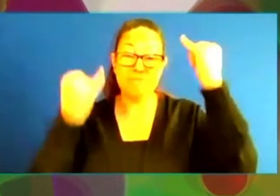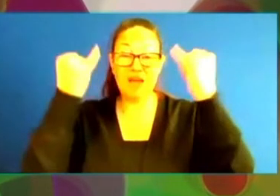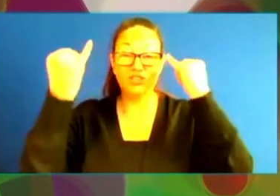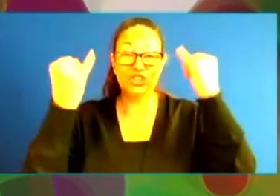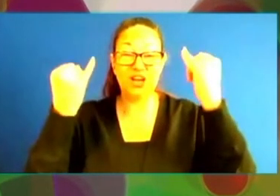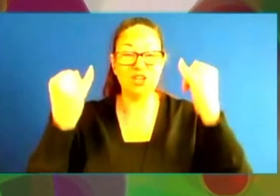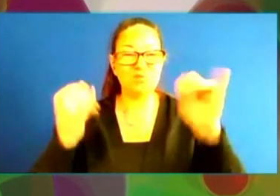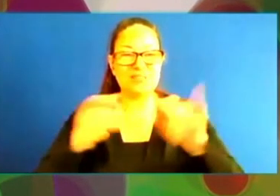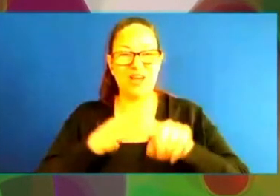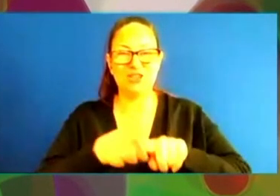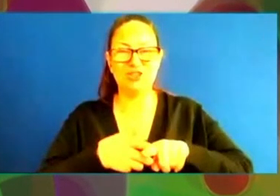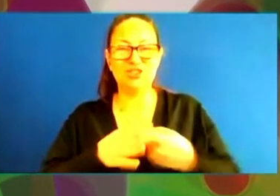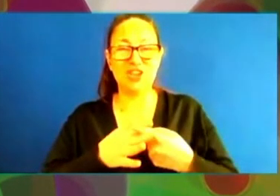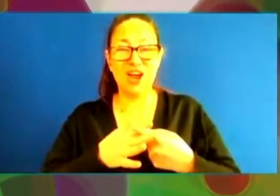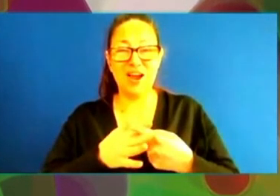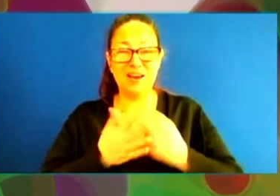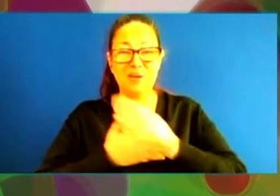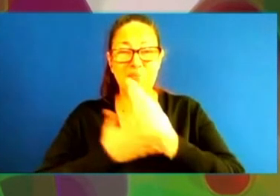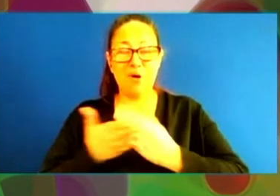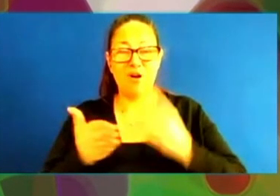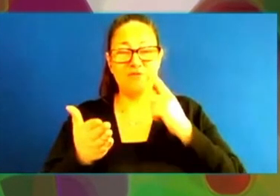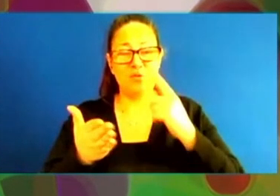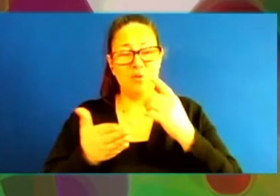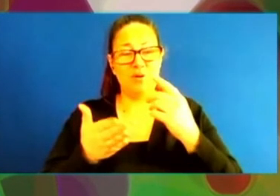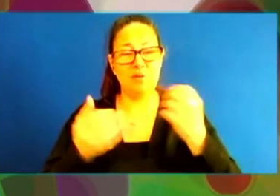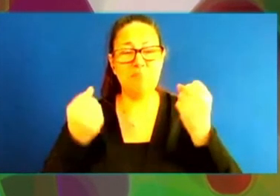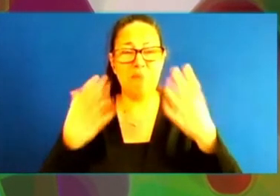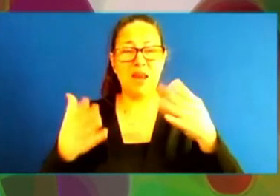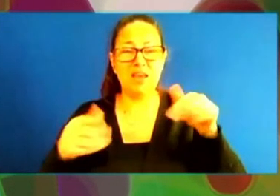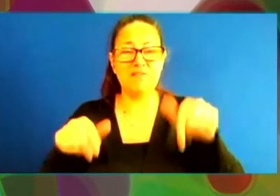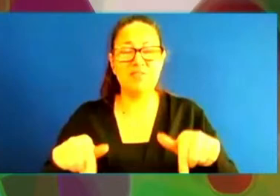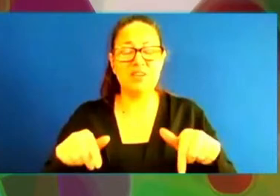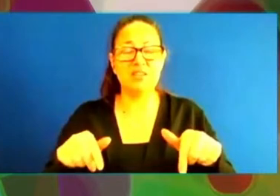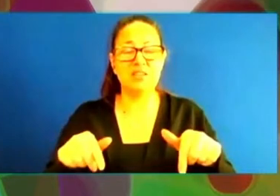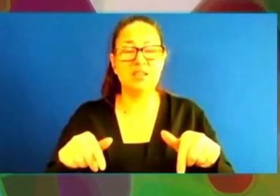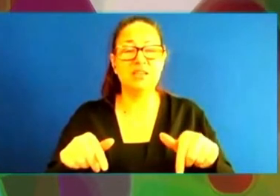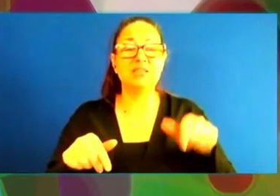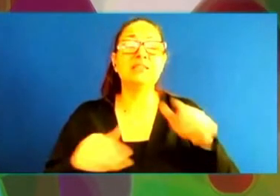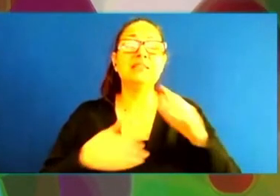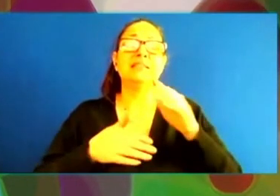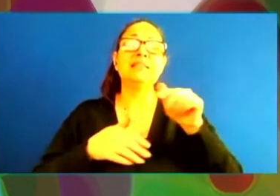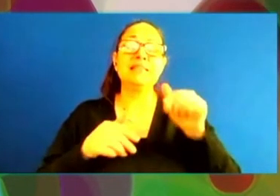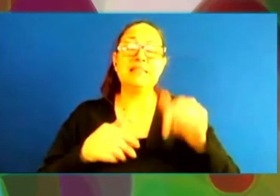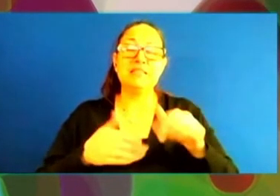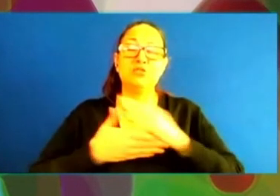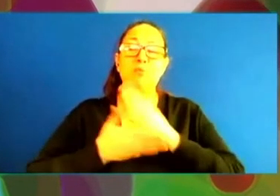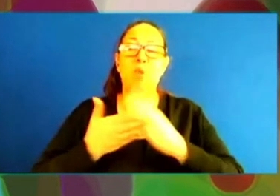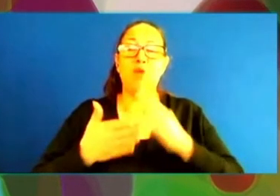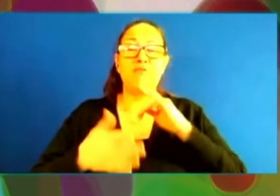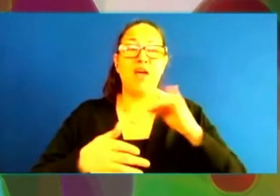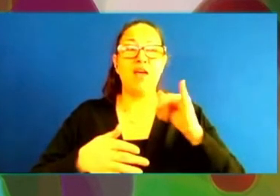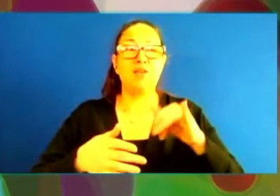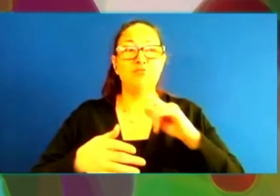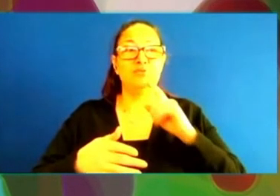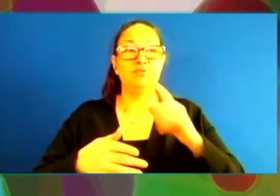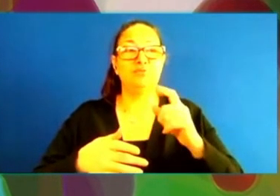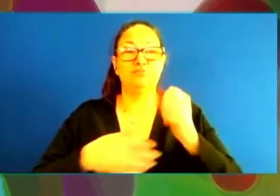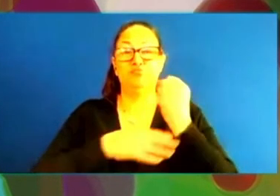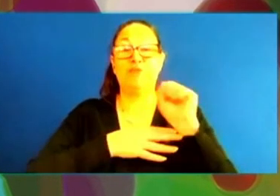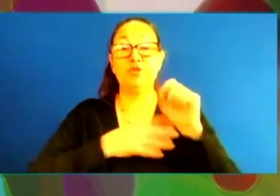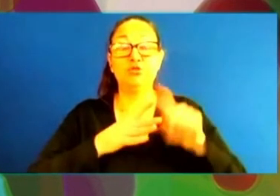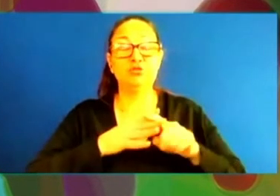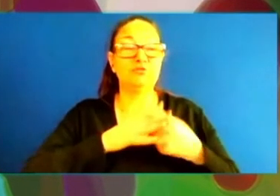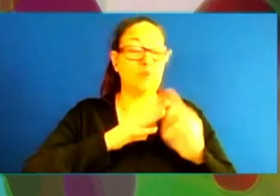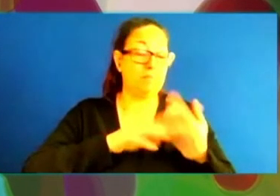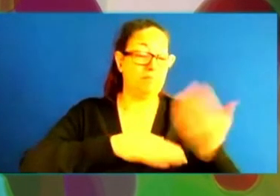a starting point for a lot of these ideas too. And I think, as Jonathan's saying, it's part of the revolution is coming back around, because I look at the